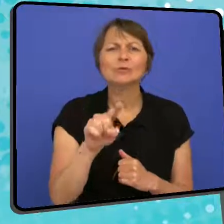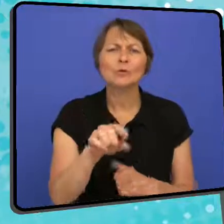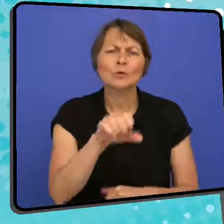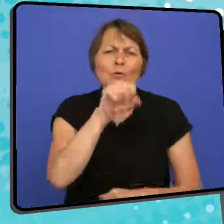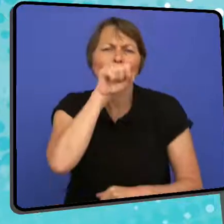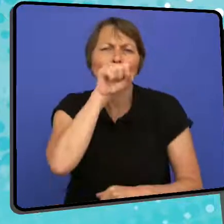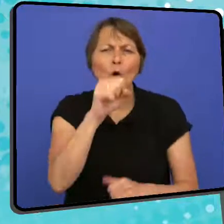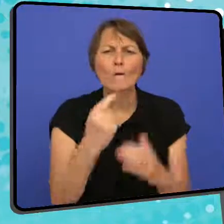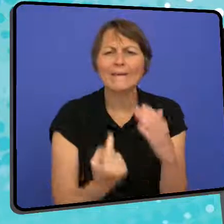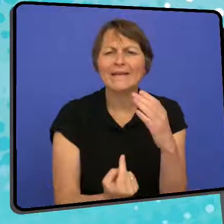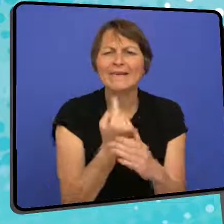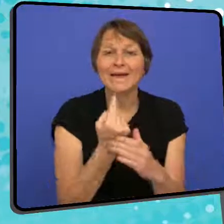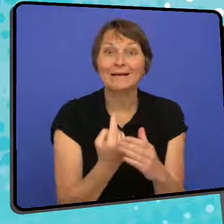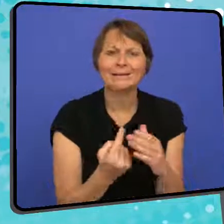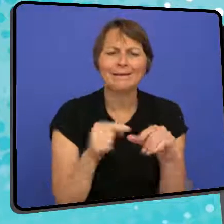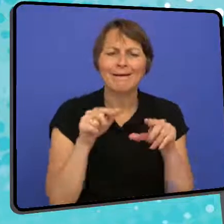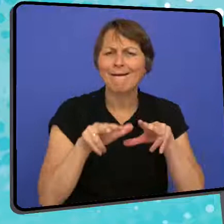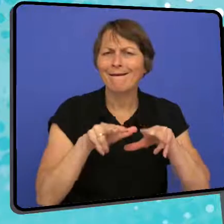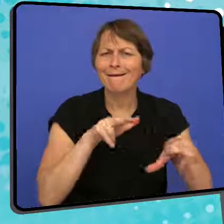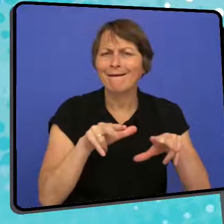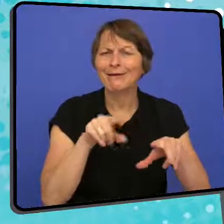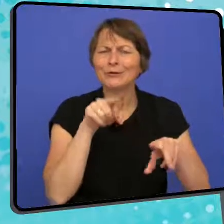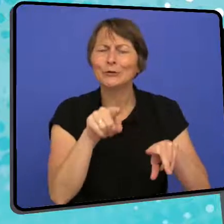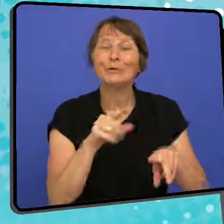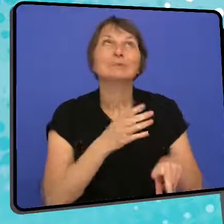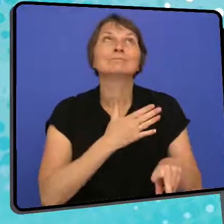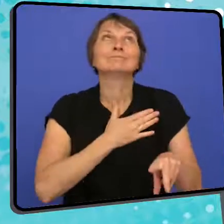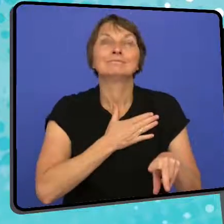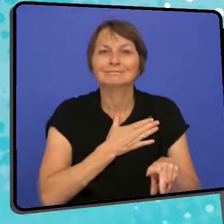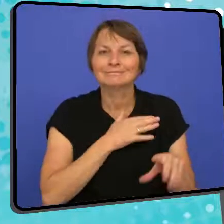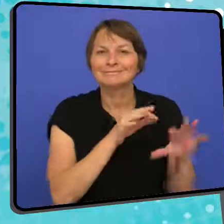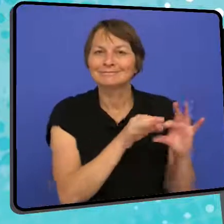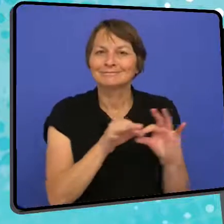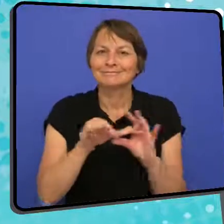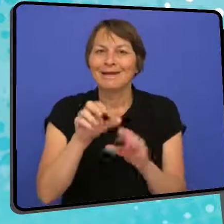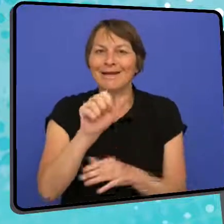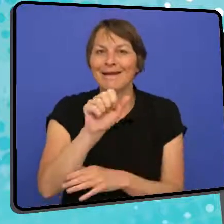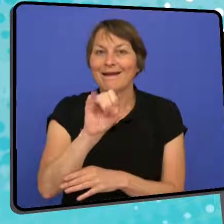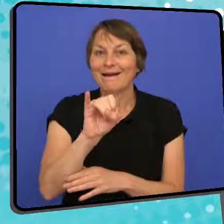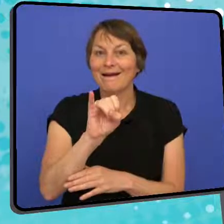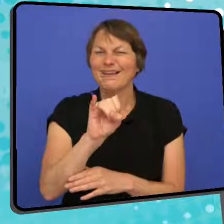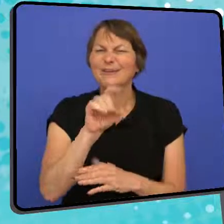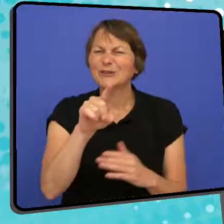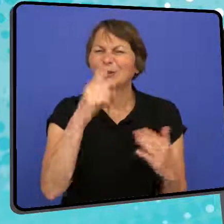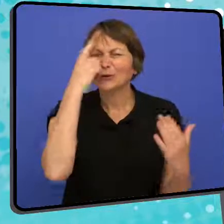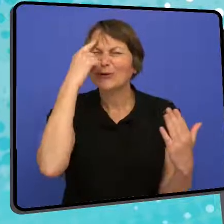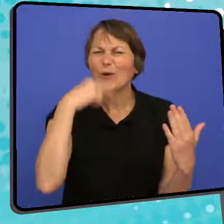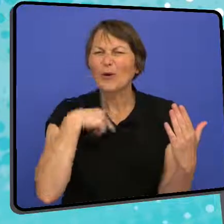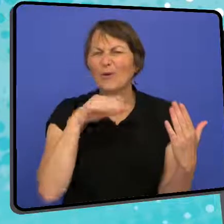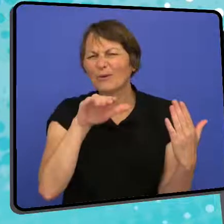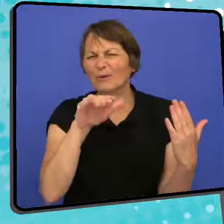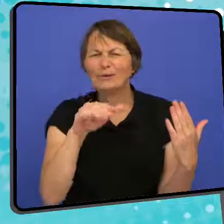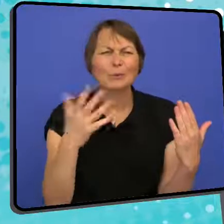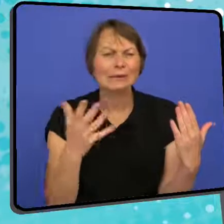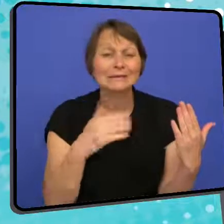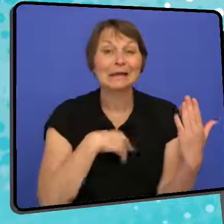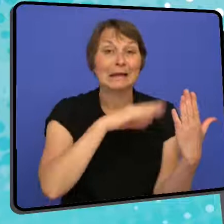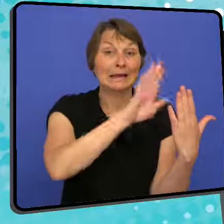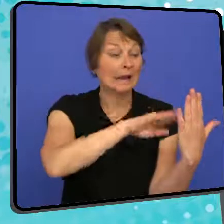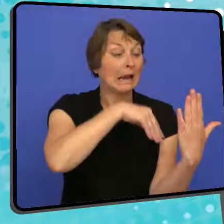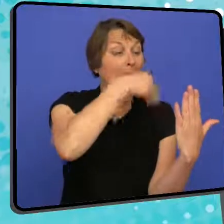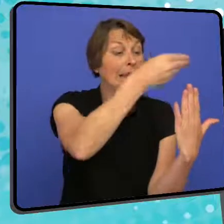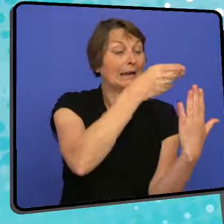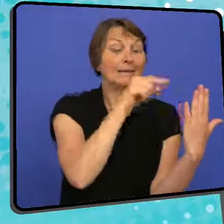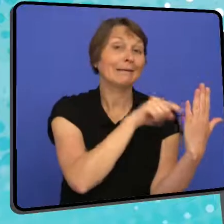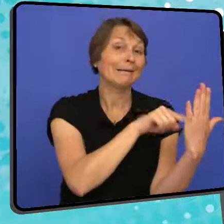Sorry? What is your favorite event on the AI calendar? Like conference? A bit of AI, of